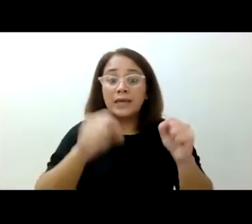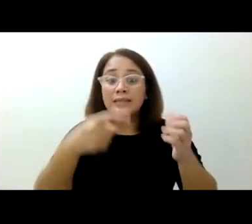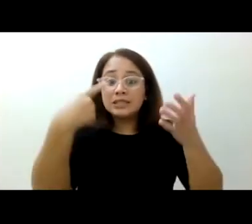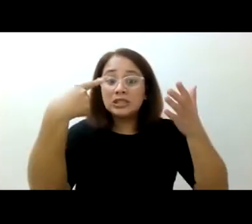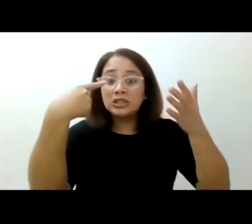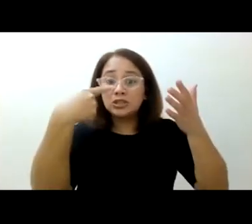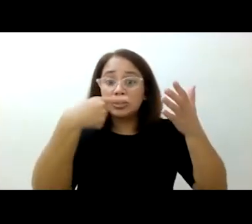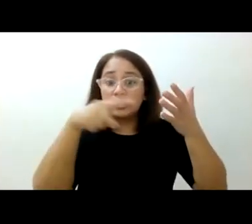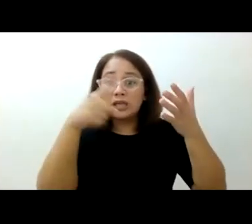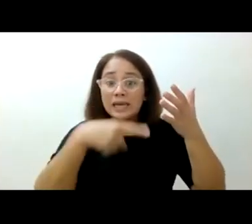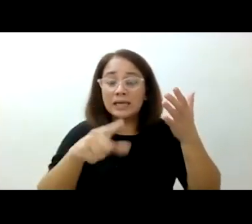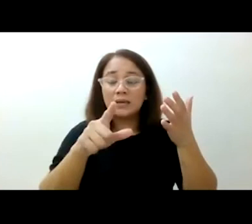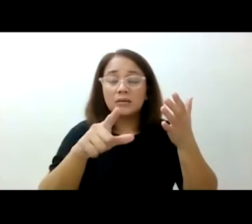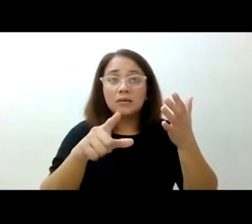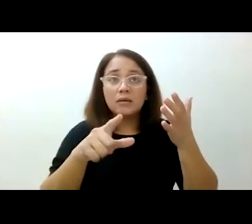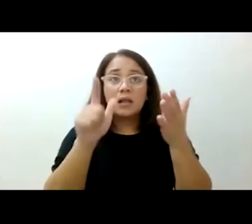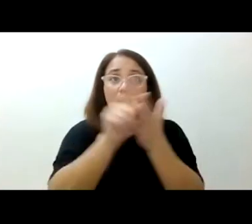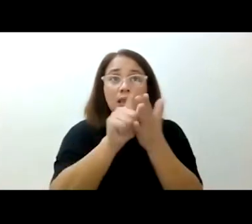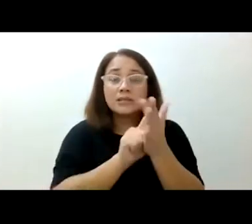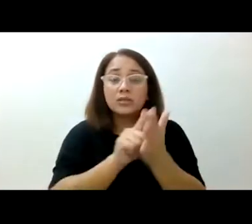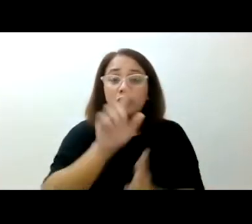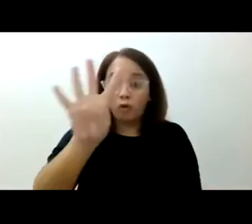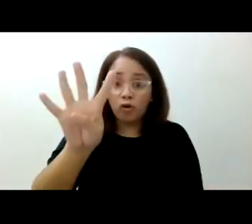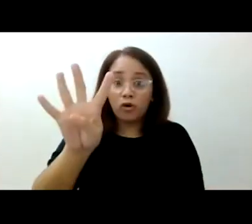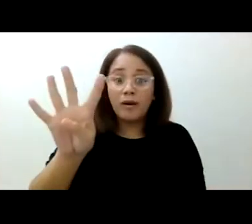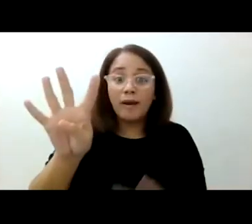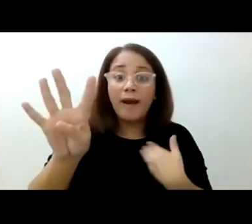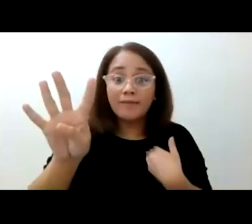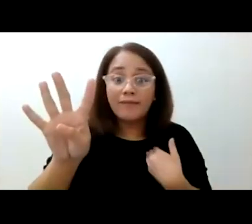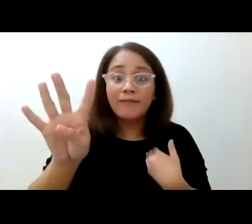lesson 4 and check that.